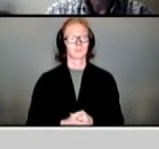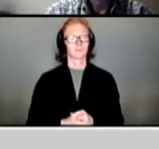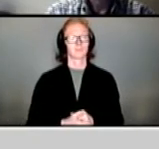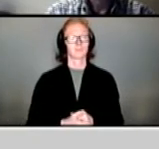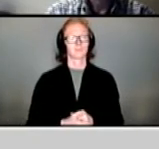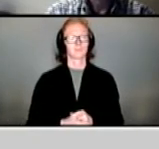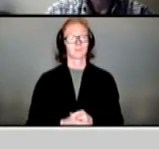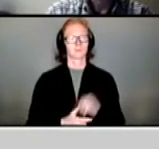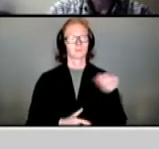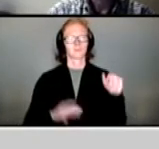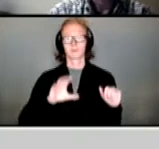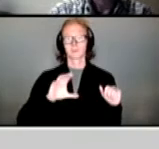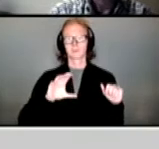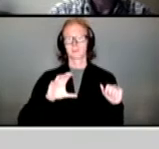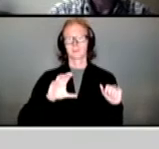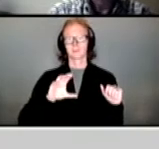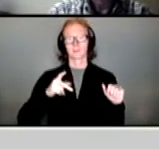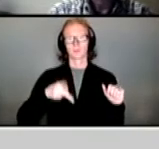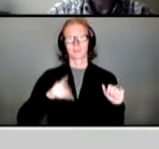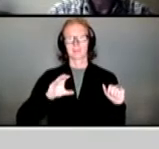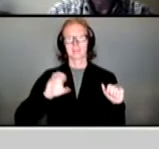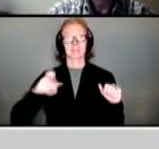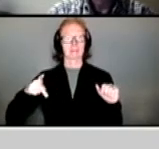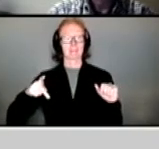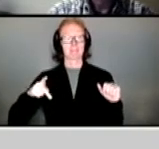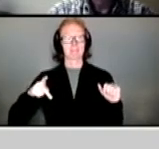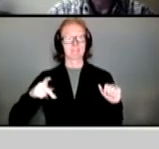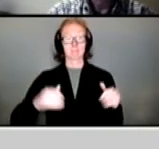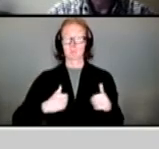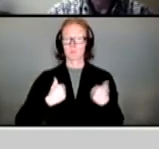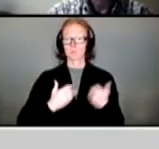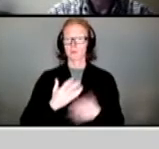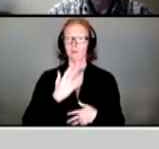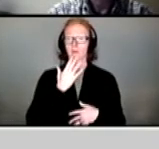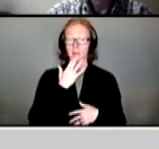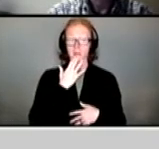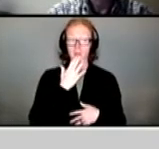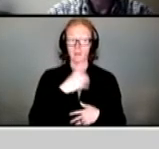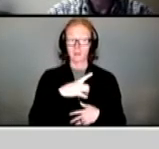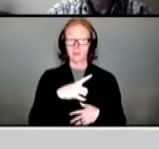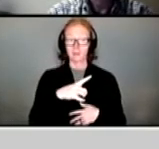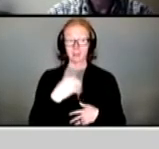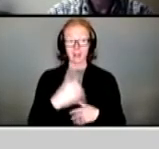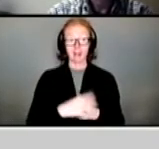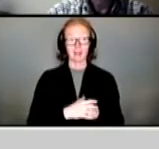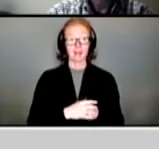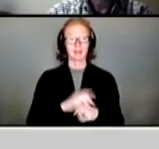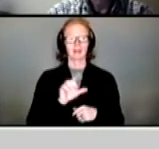it says PCCEP is looking for youth of color, Black and youth of color,